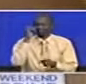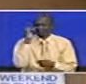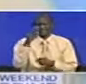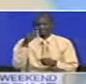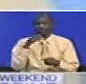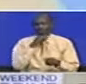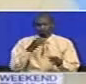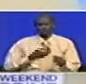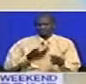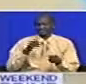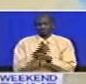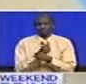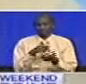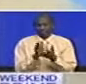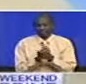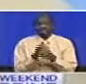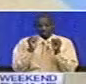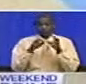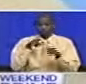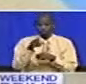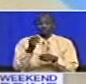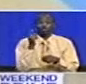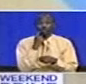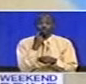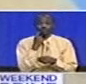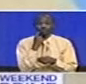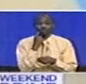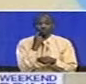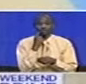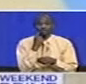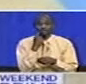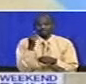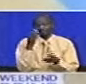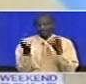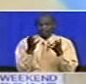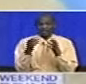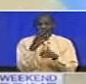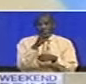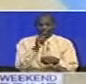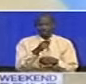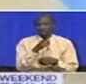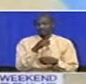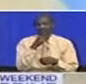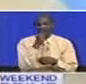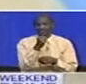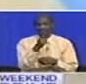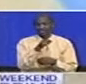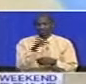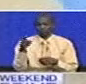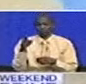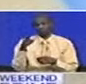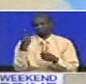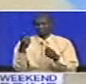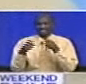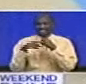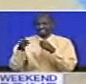consumers. If you walk into a shop, they cost anything between 4,500 and